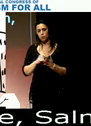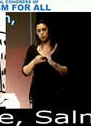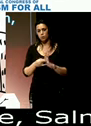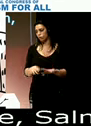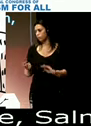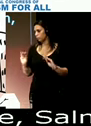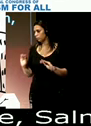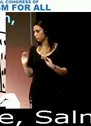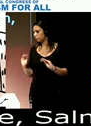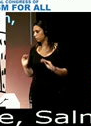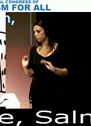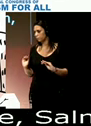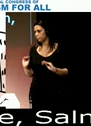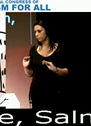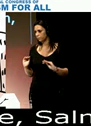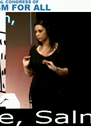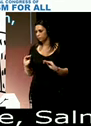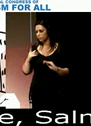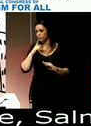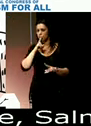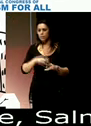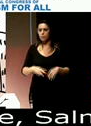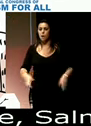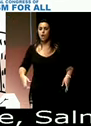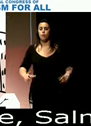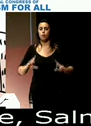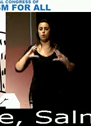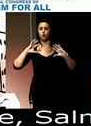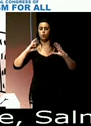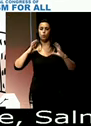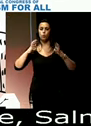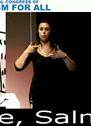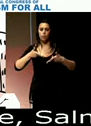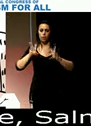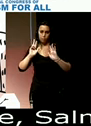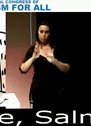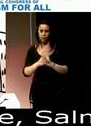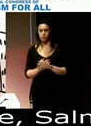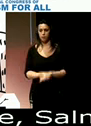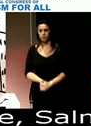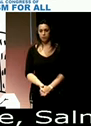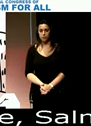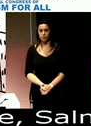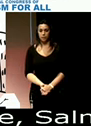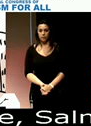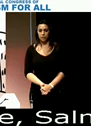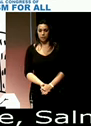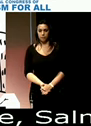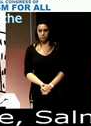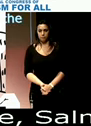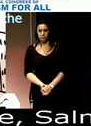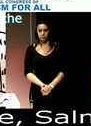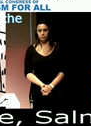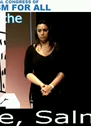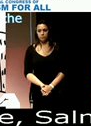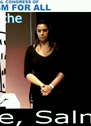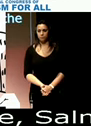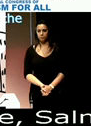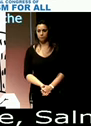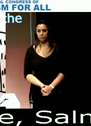is to realize a specialized tour guide about the most important destination in Italy, and tour